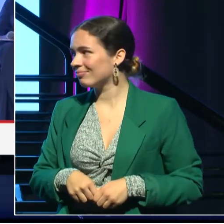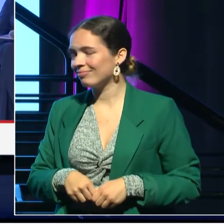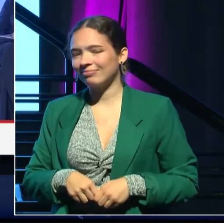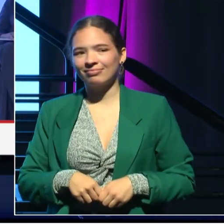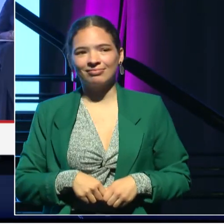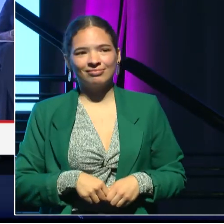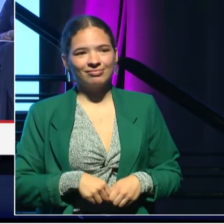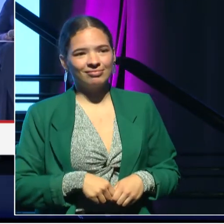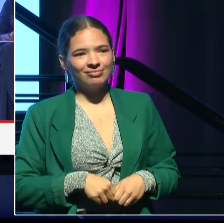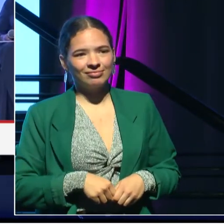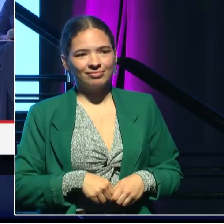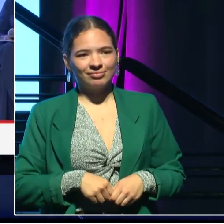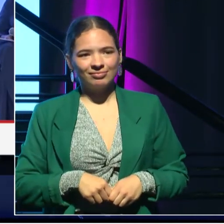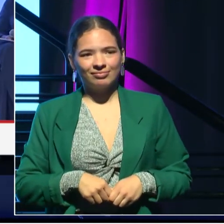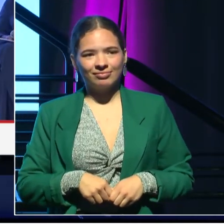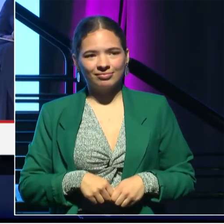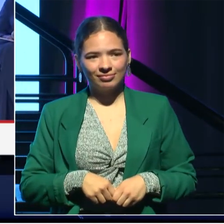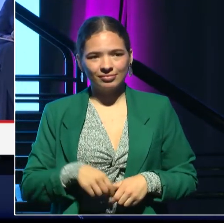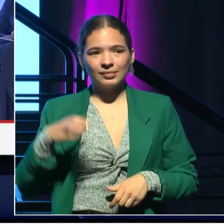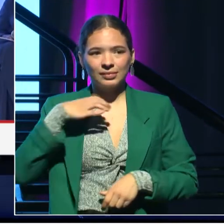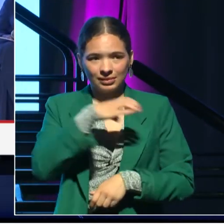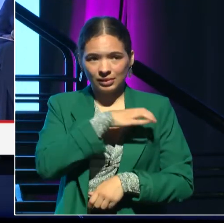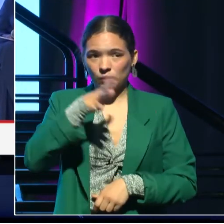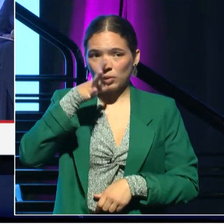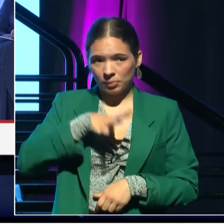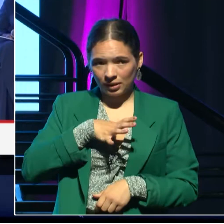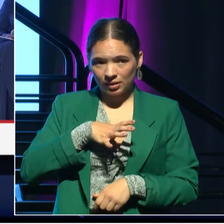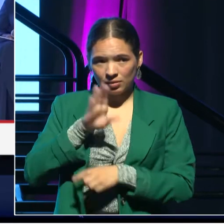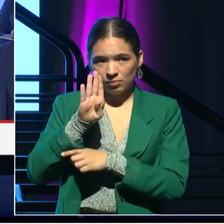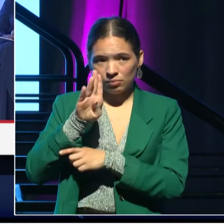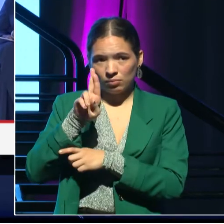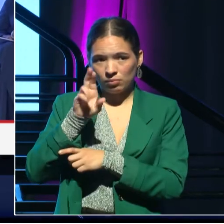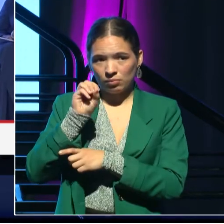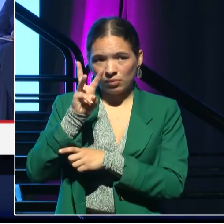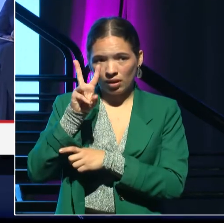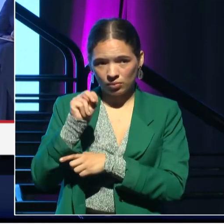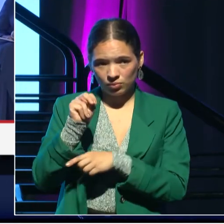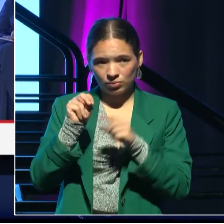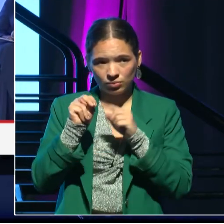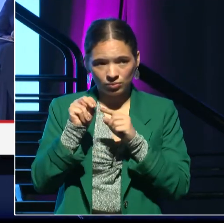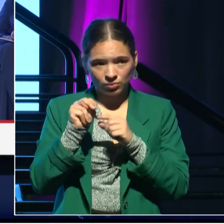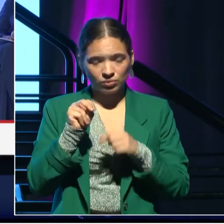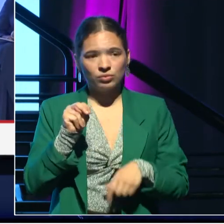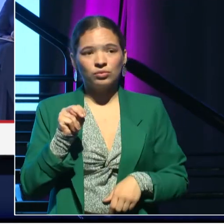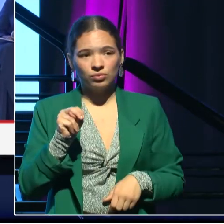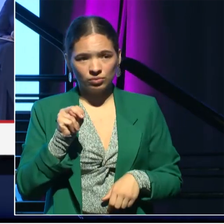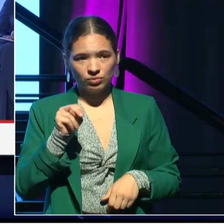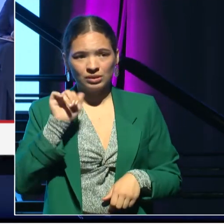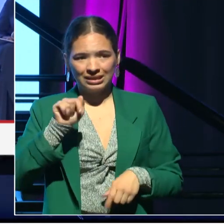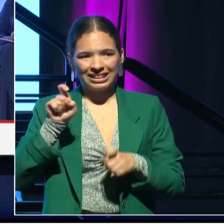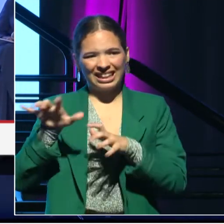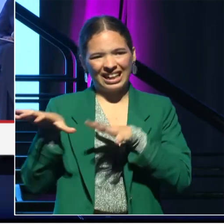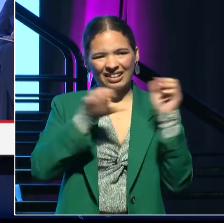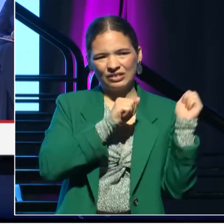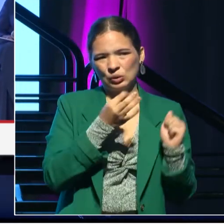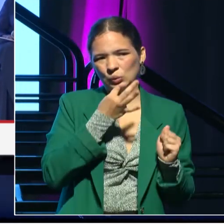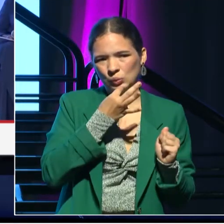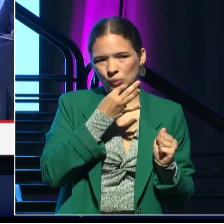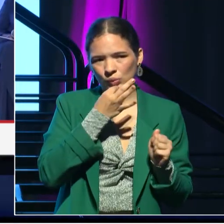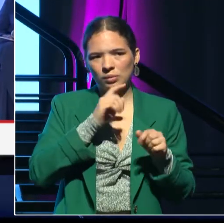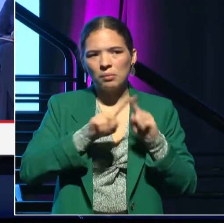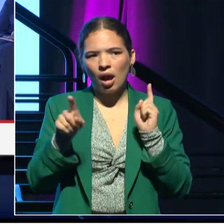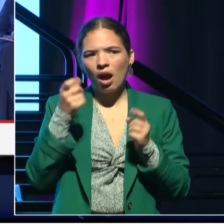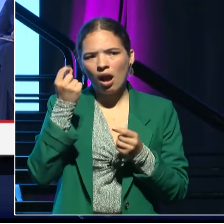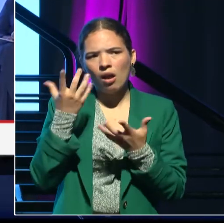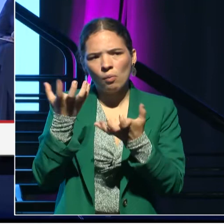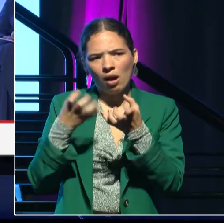Now, Congresswoman Brown, a little birdie told me that we might lose you shortly, that you might have a hard stop. So I want to make sure that we hear more of your wisdom before